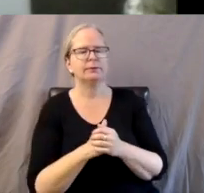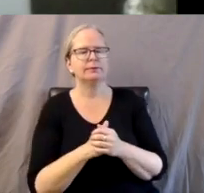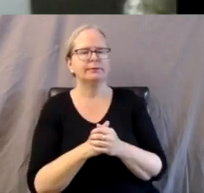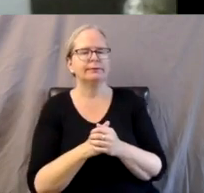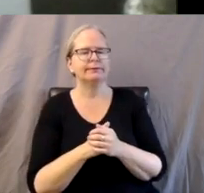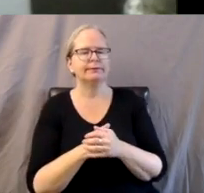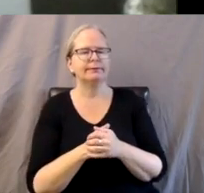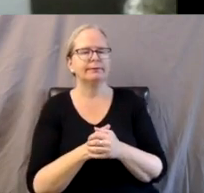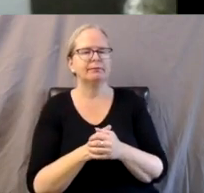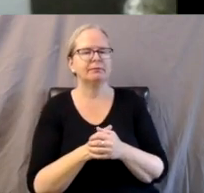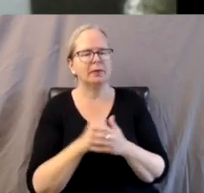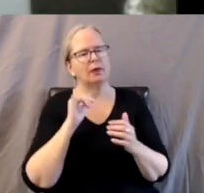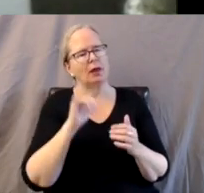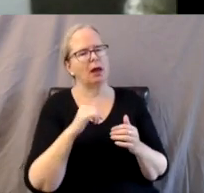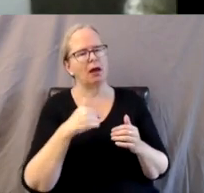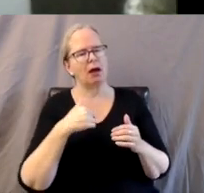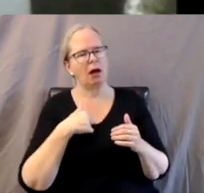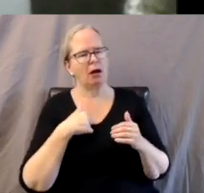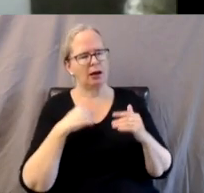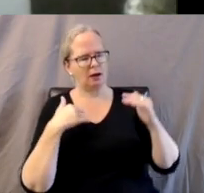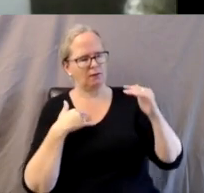basic level of